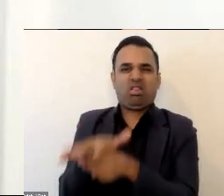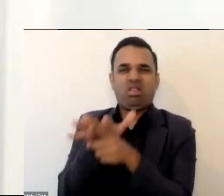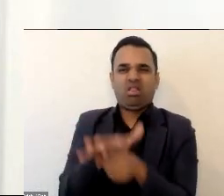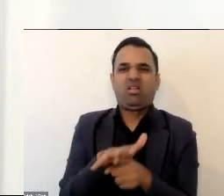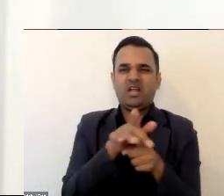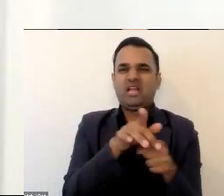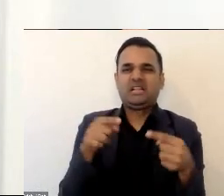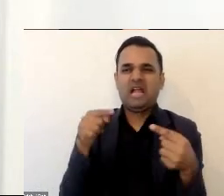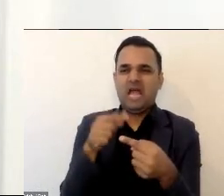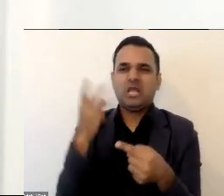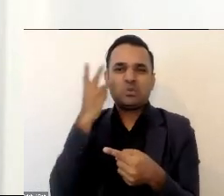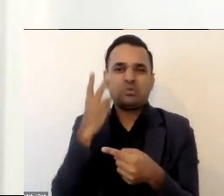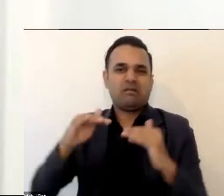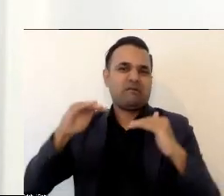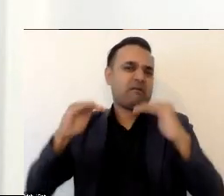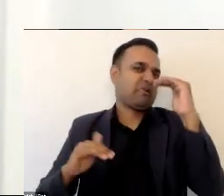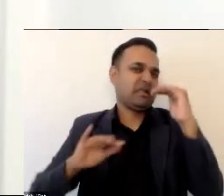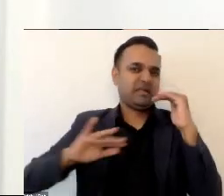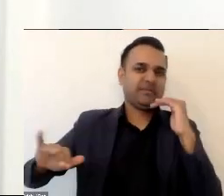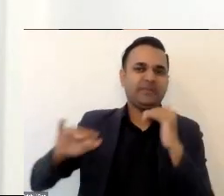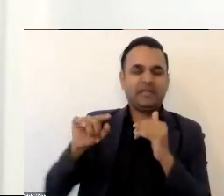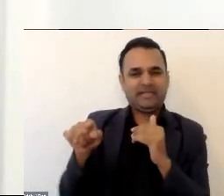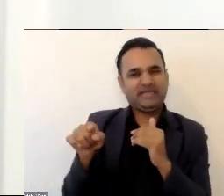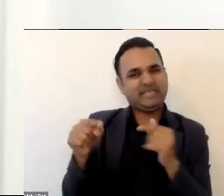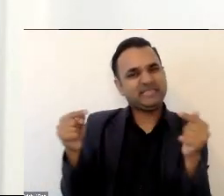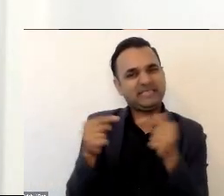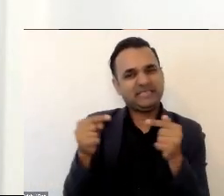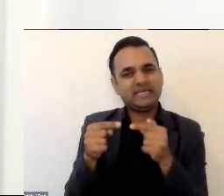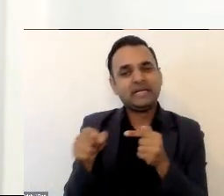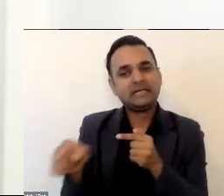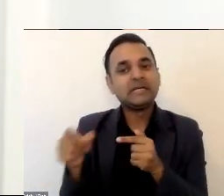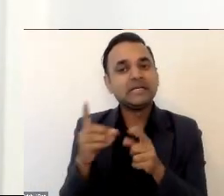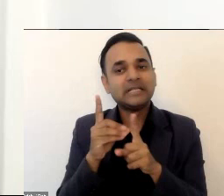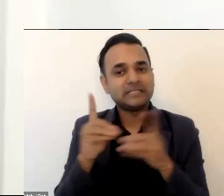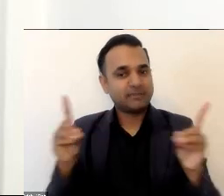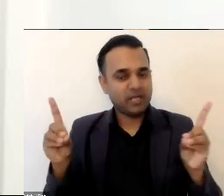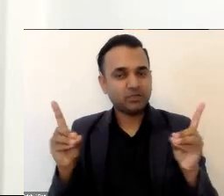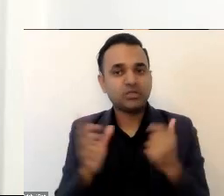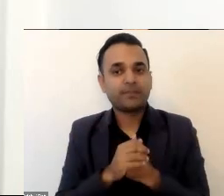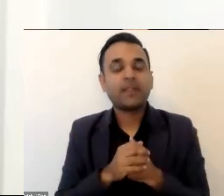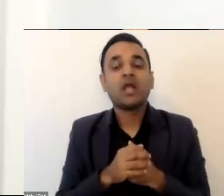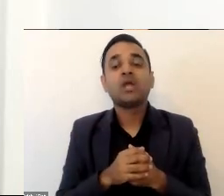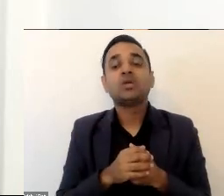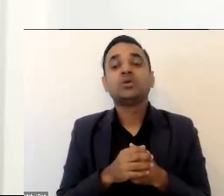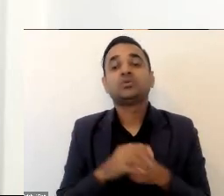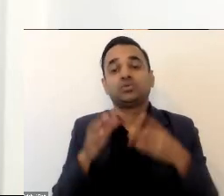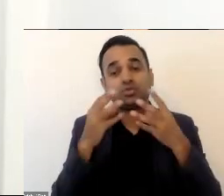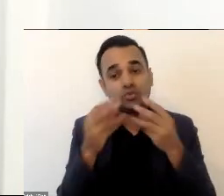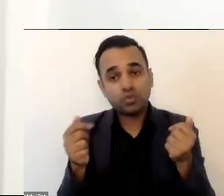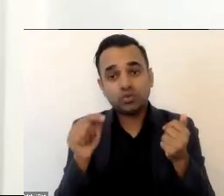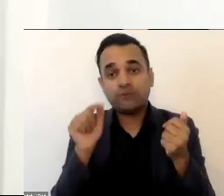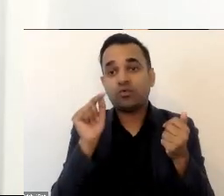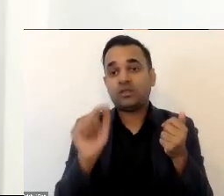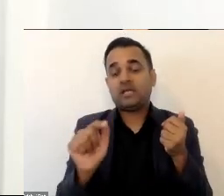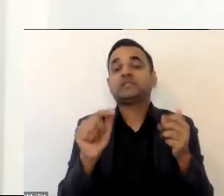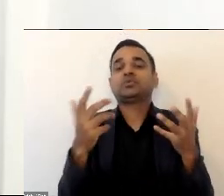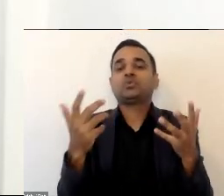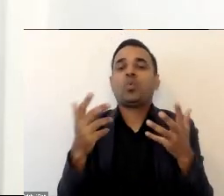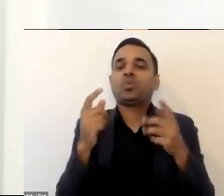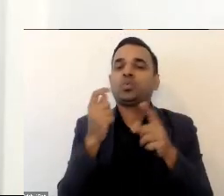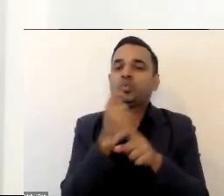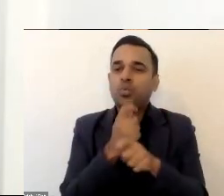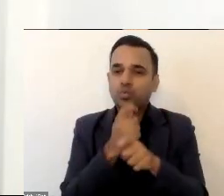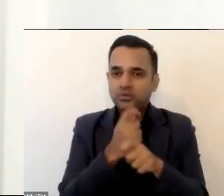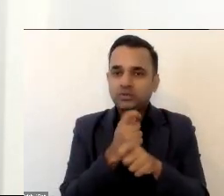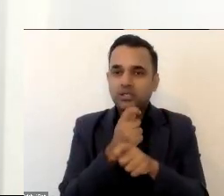and the designers had updated data and make sure that the that was able to be reflected in the data set